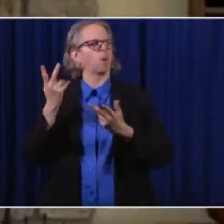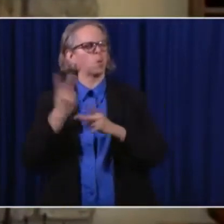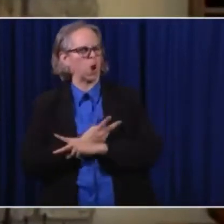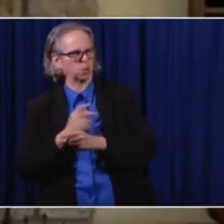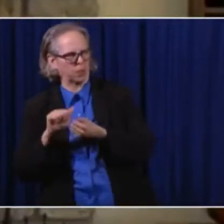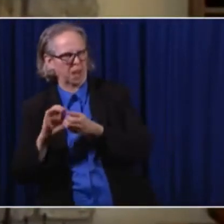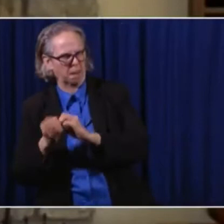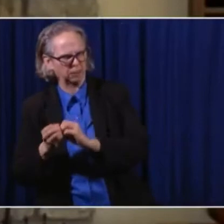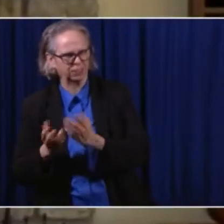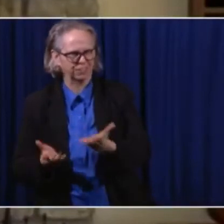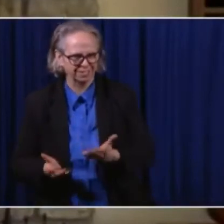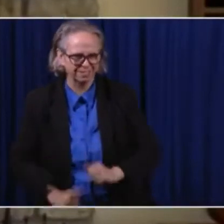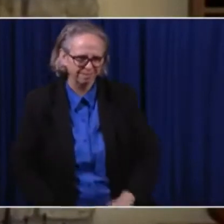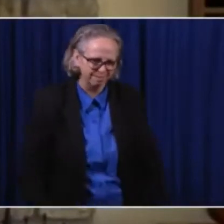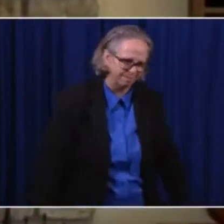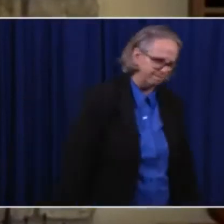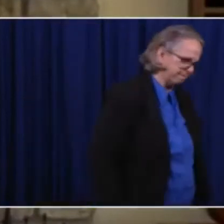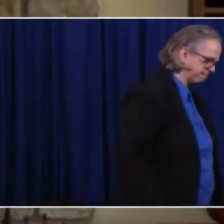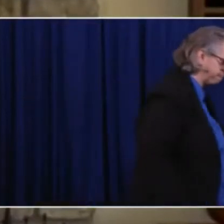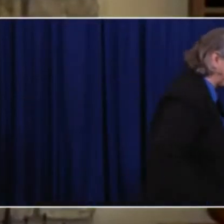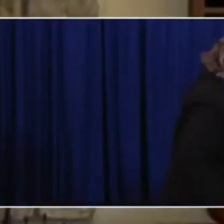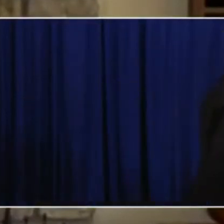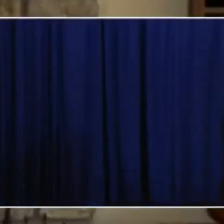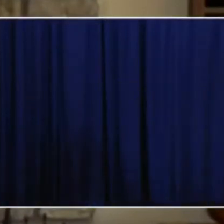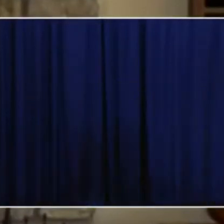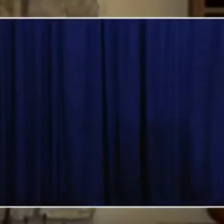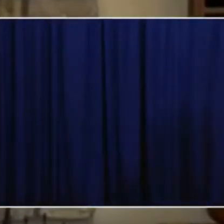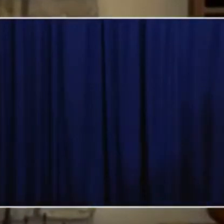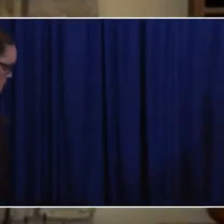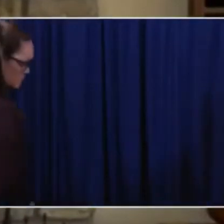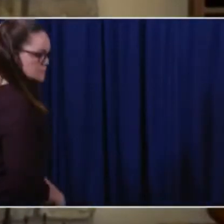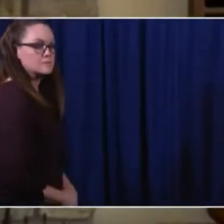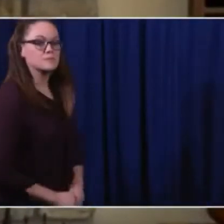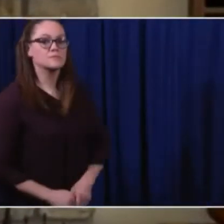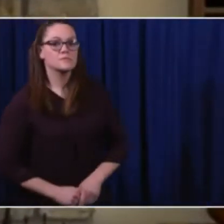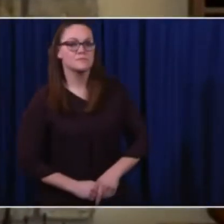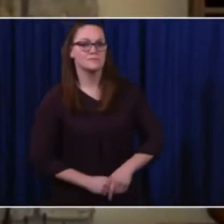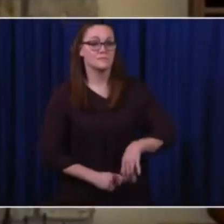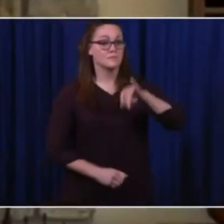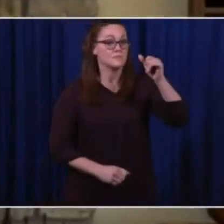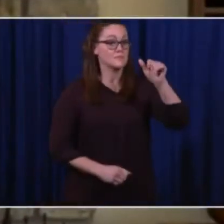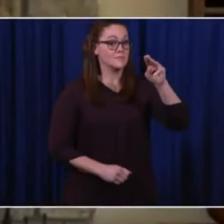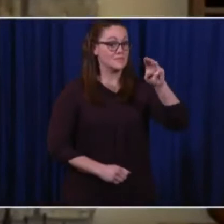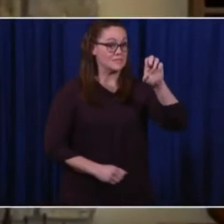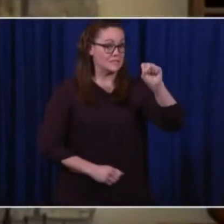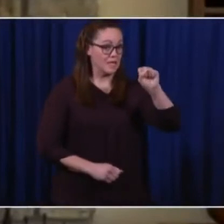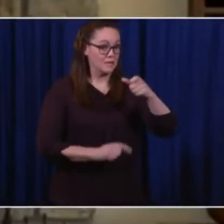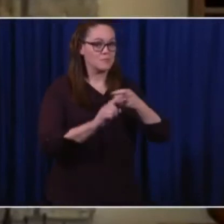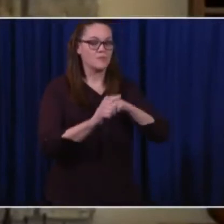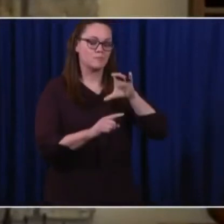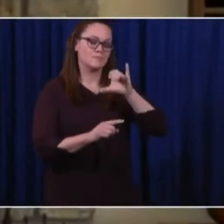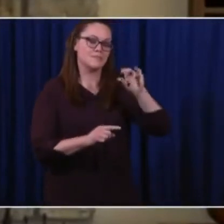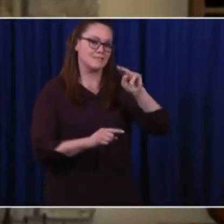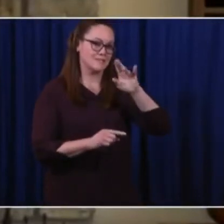at WKRC in Cincinnati. Good afternoon, Governor. I wanted to circle back and get the specifics